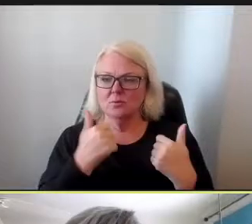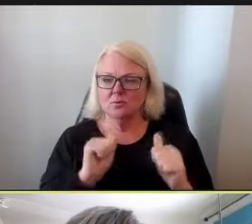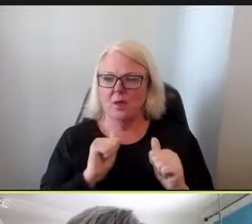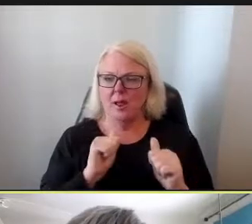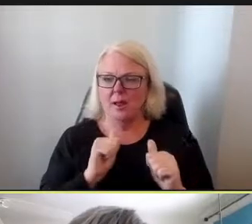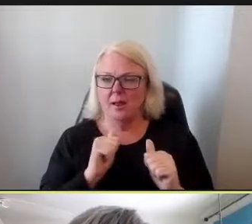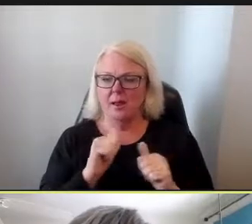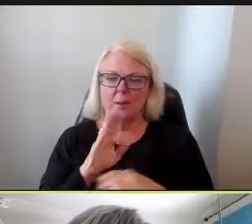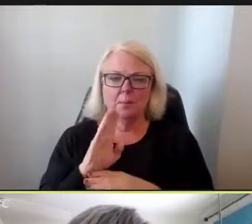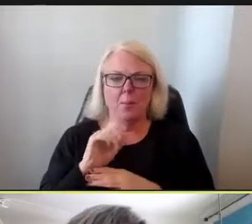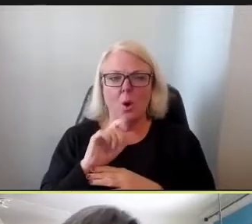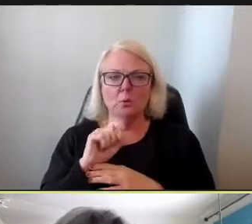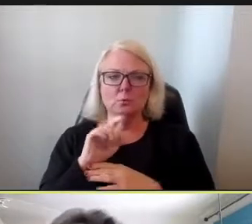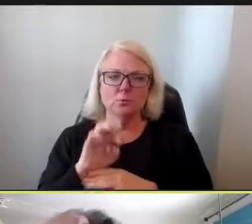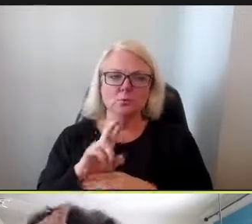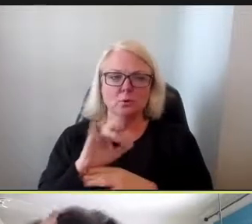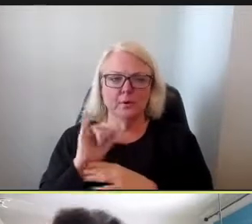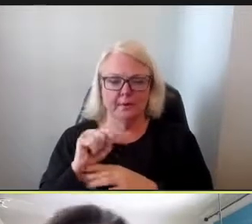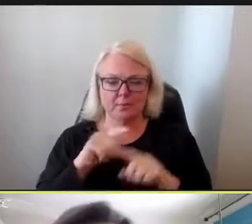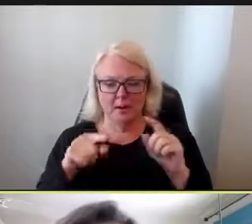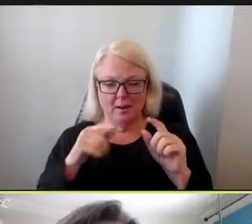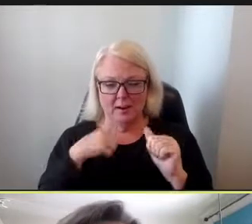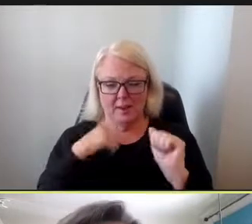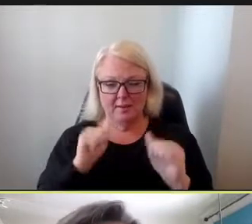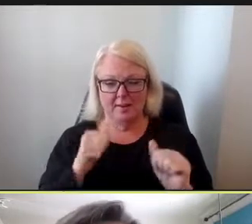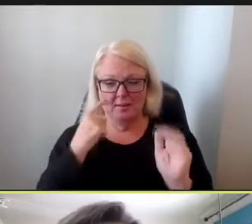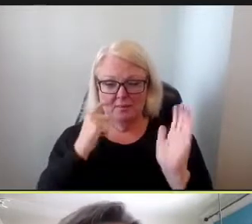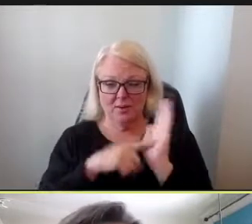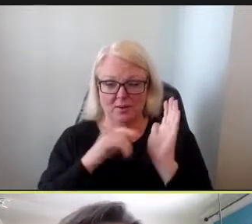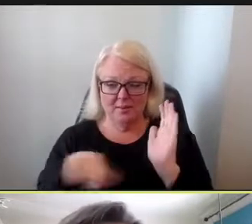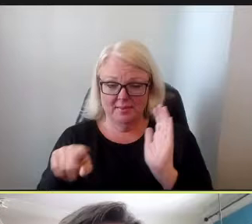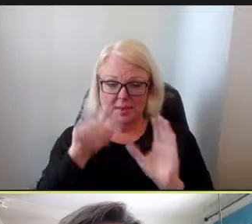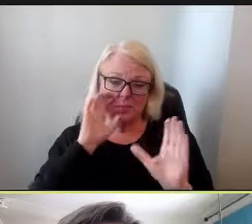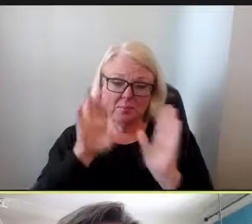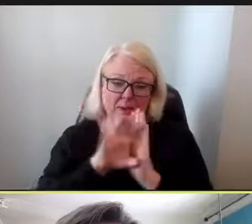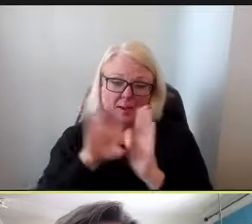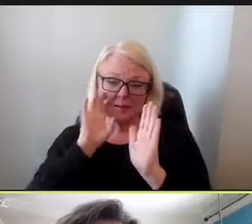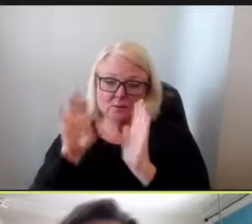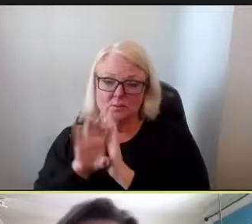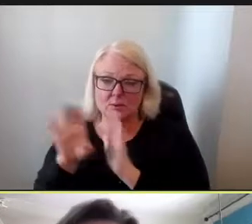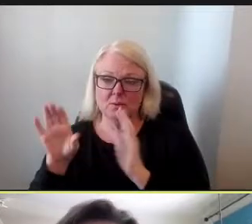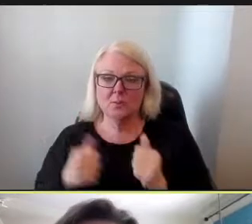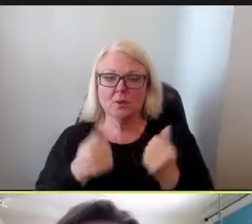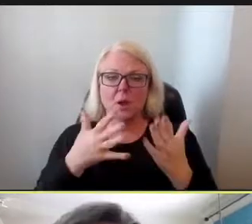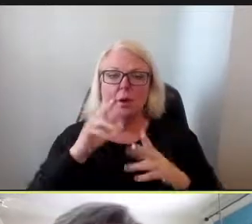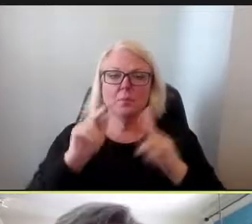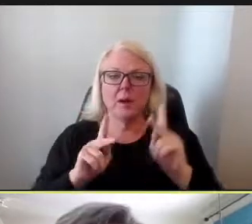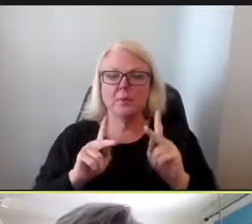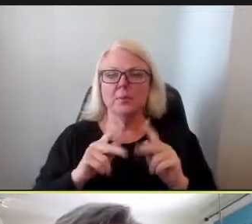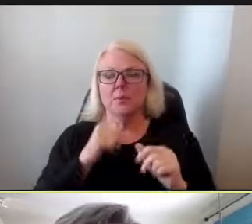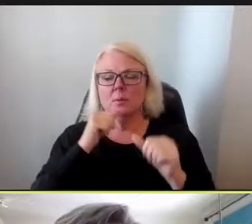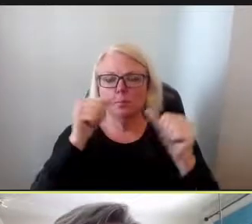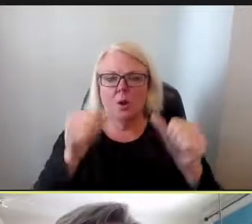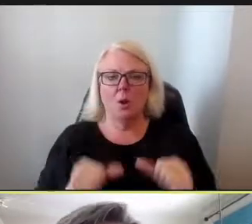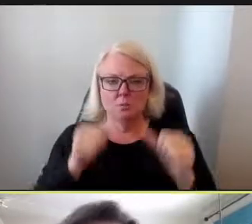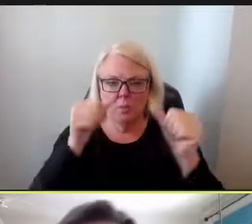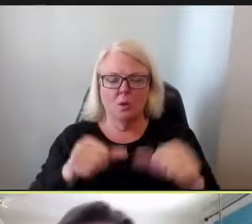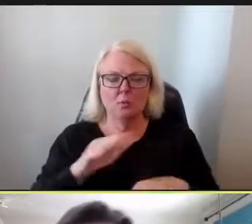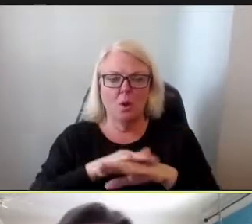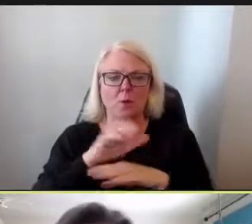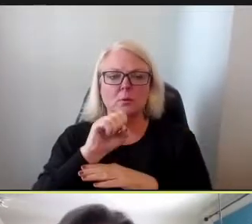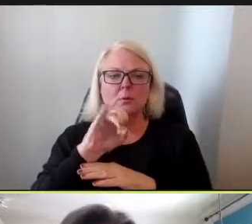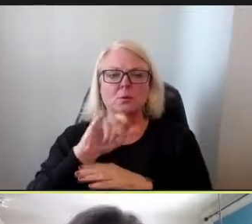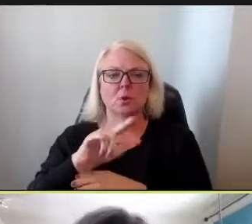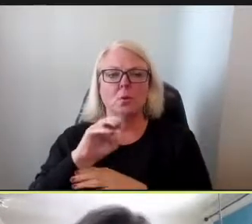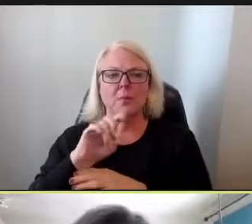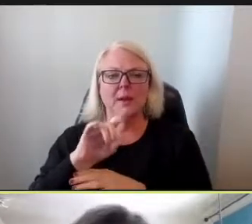it. But as far as I can tell, the effect of these images has been to cause people to post constantly on social media about